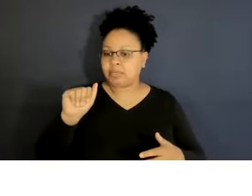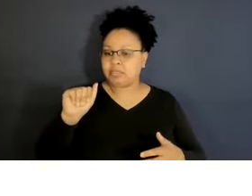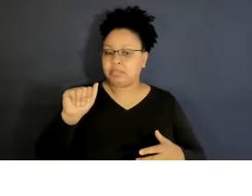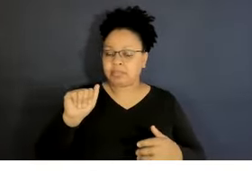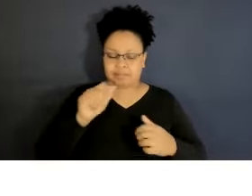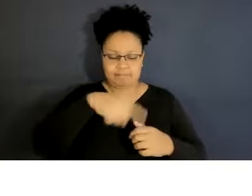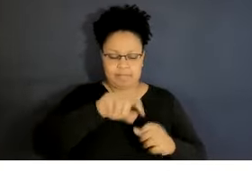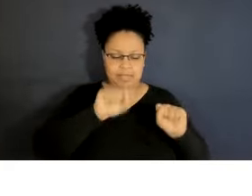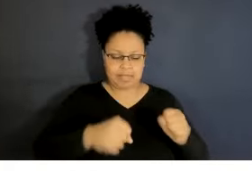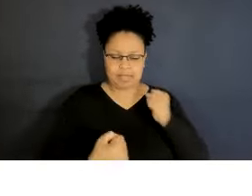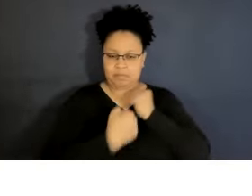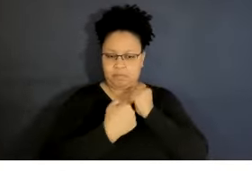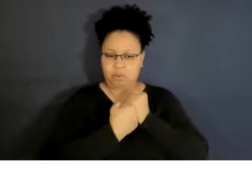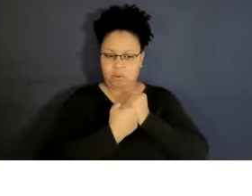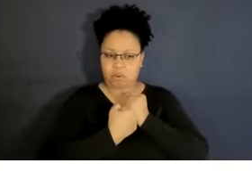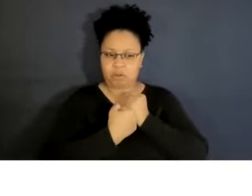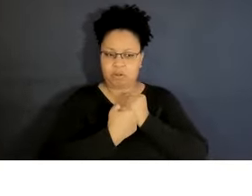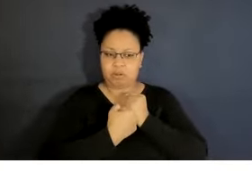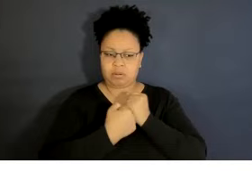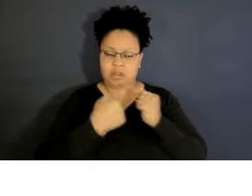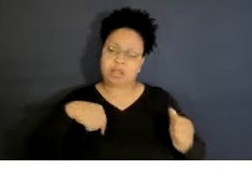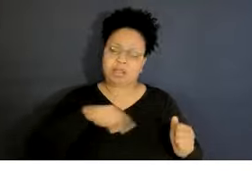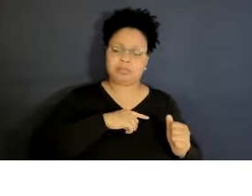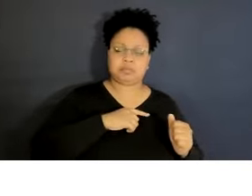support people in the self-advocacy movement.